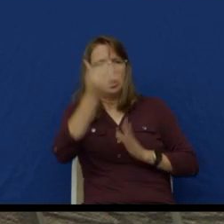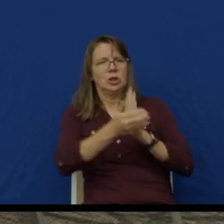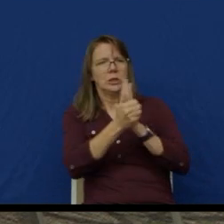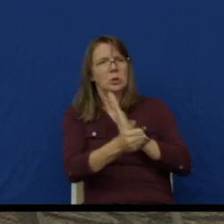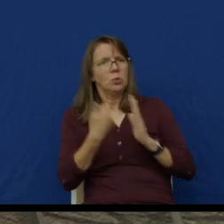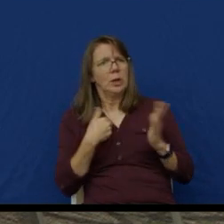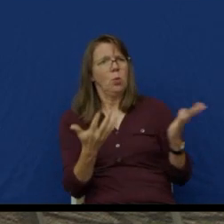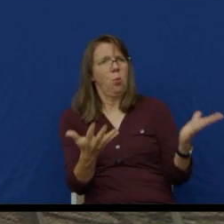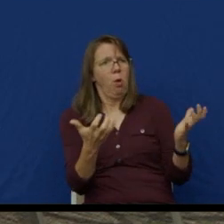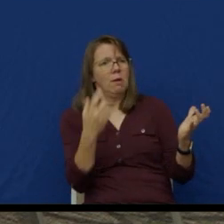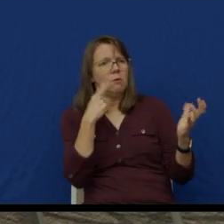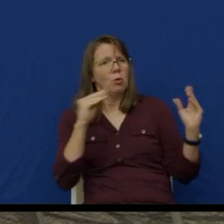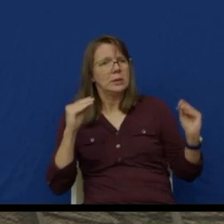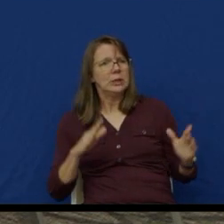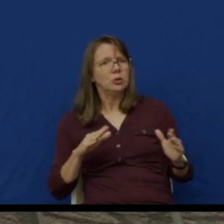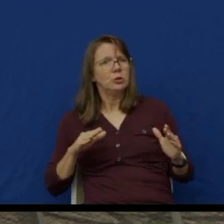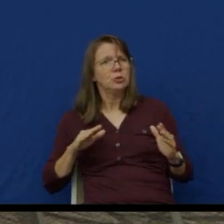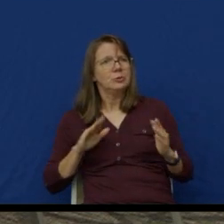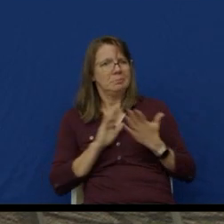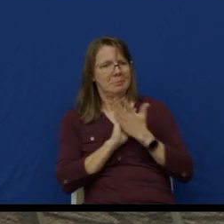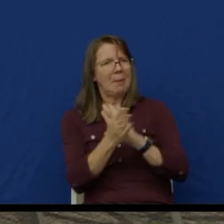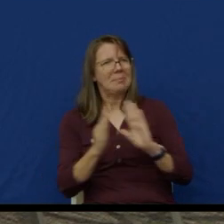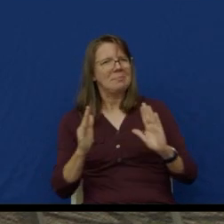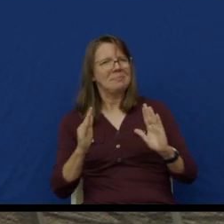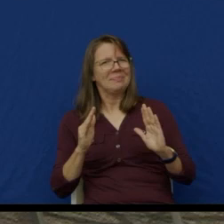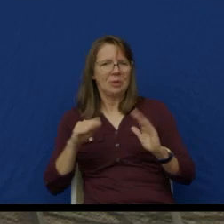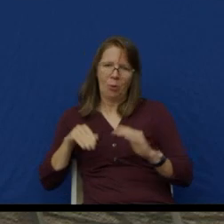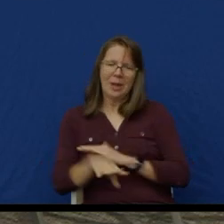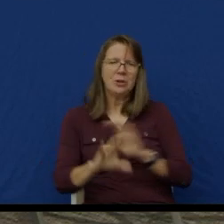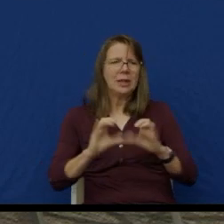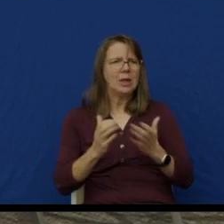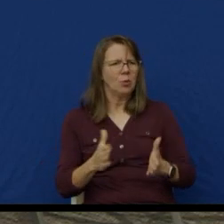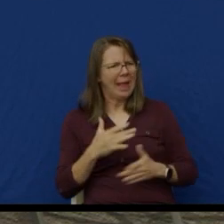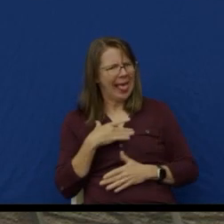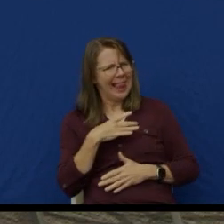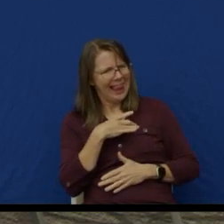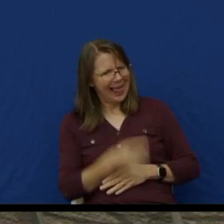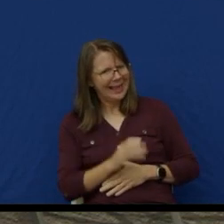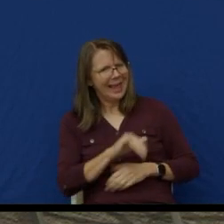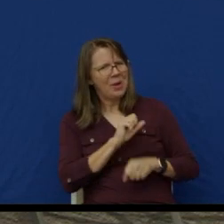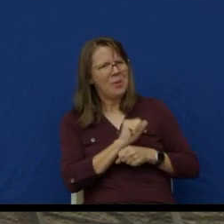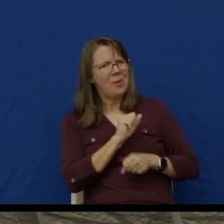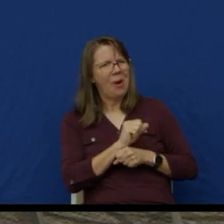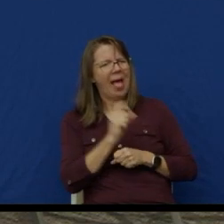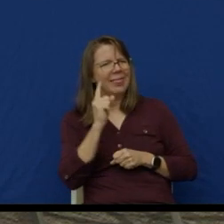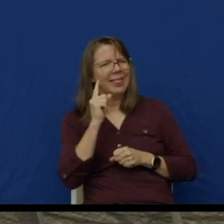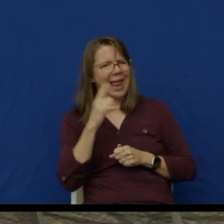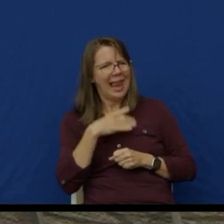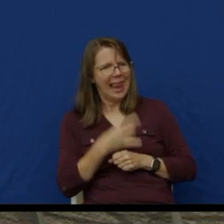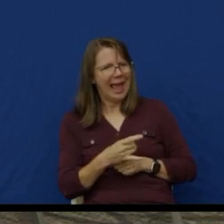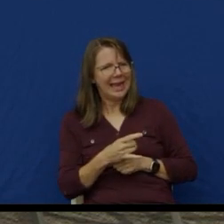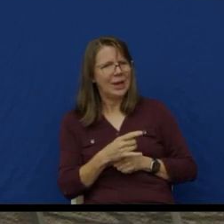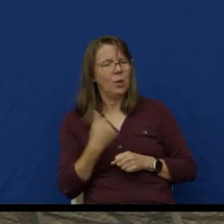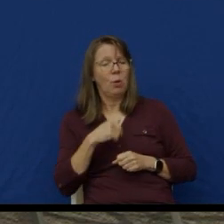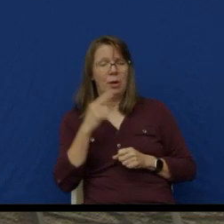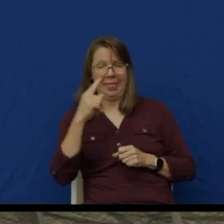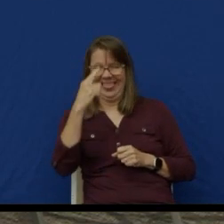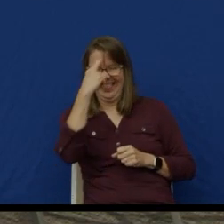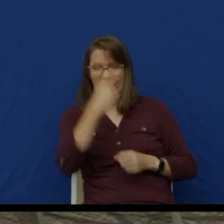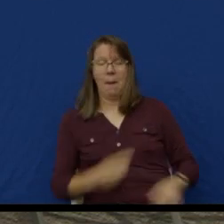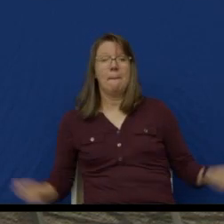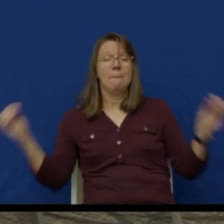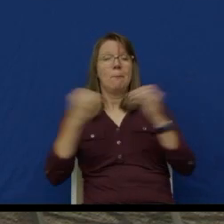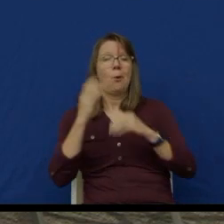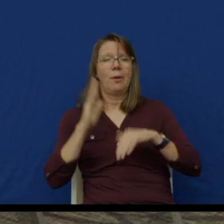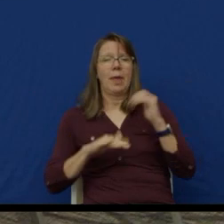they enter into our classroom. So I like the work. I like the way it's trending. I like that we are thinking beyond the standardized